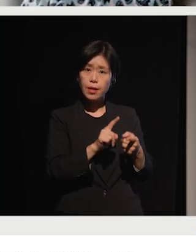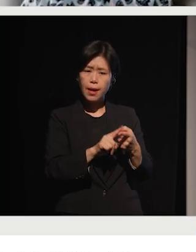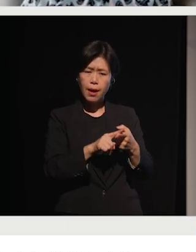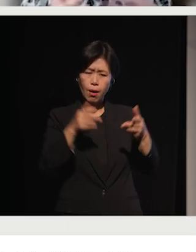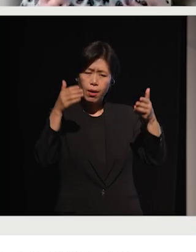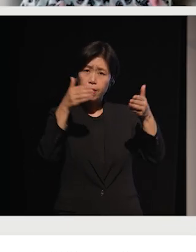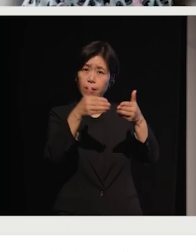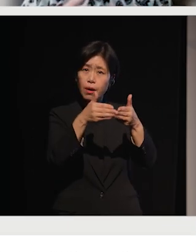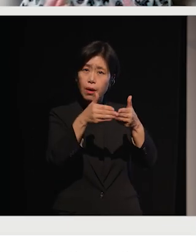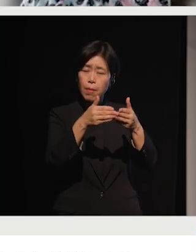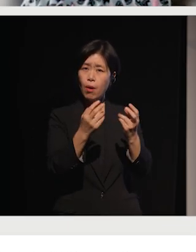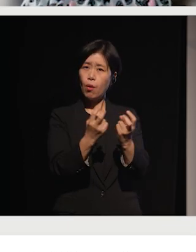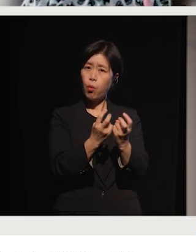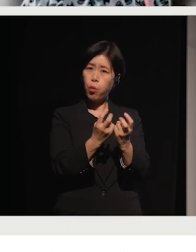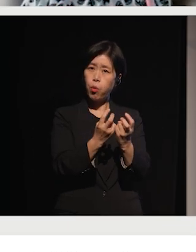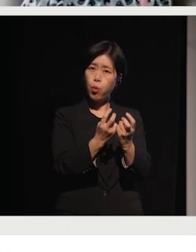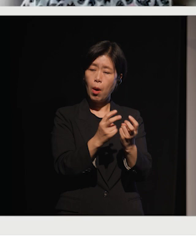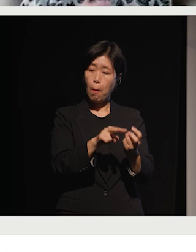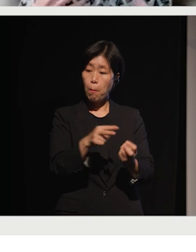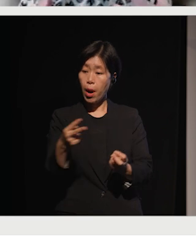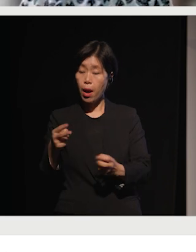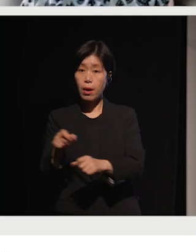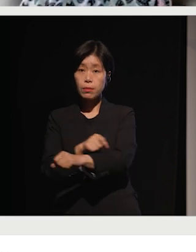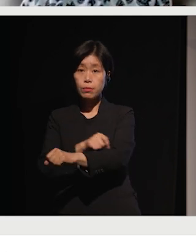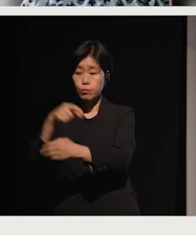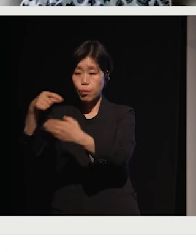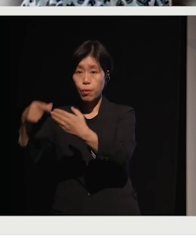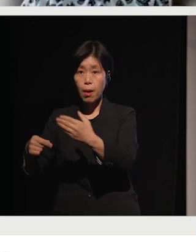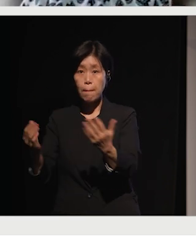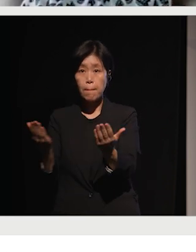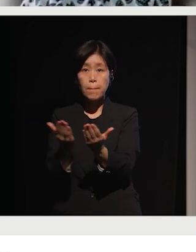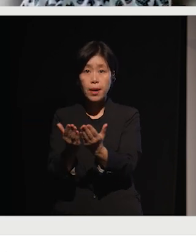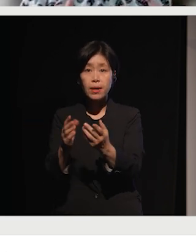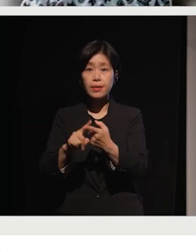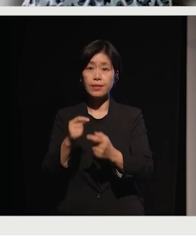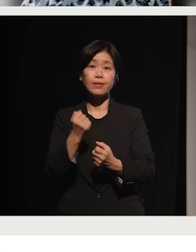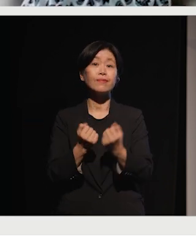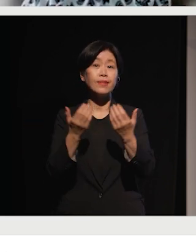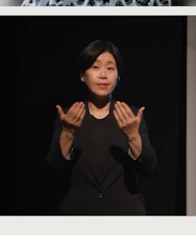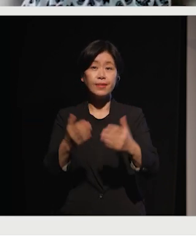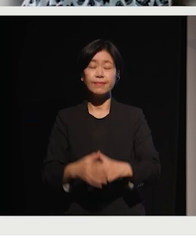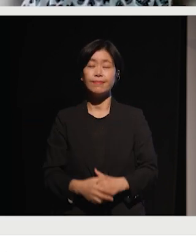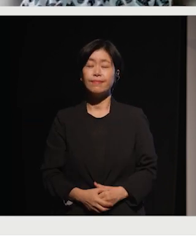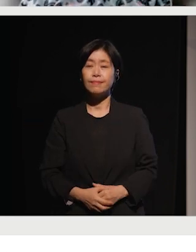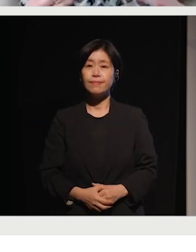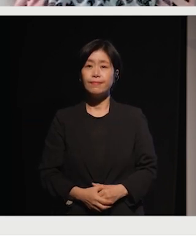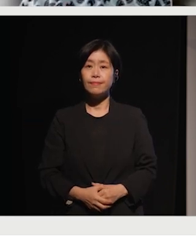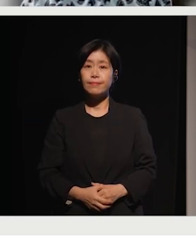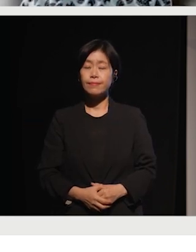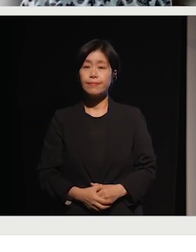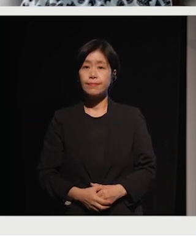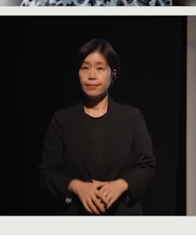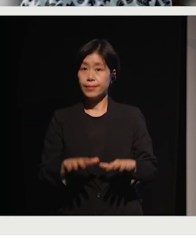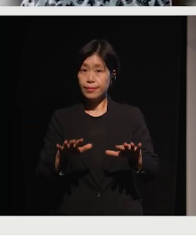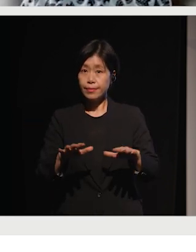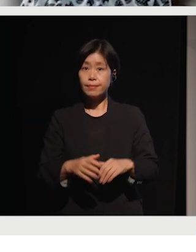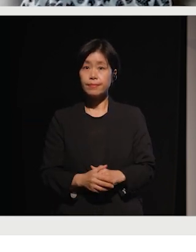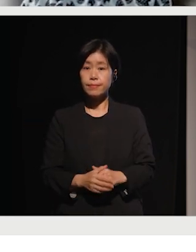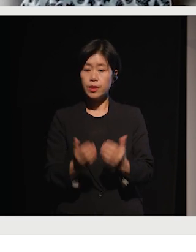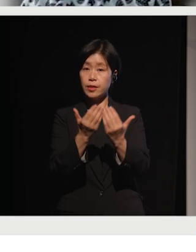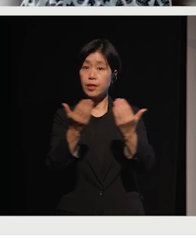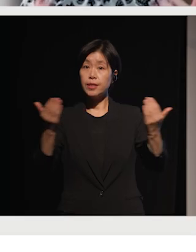the focus was on specialized programs. We really want to think about exhibition design. We want visitors